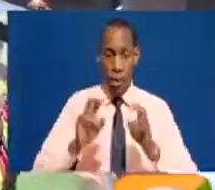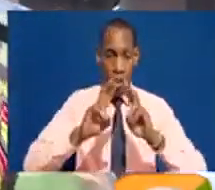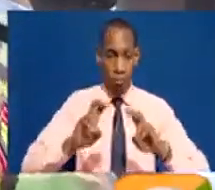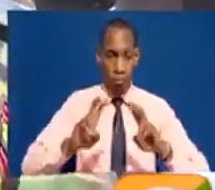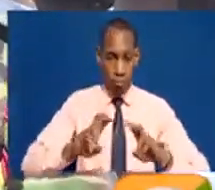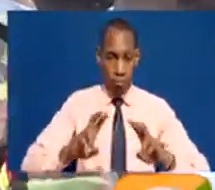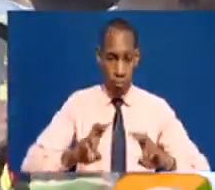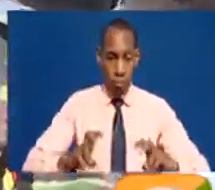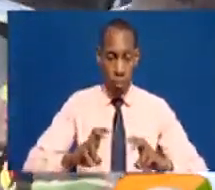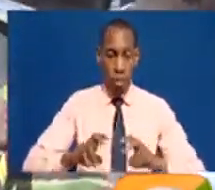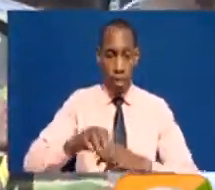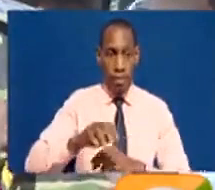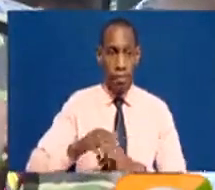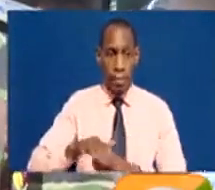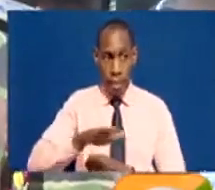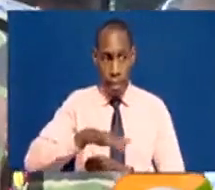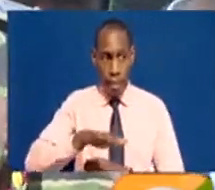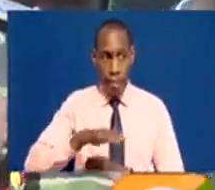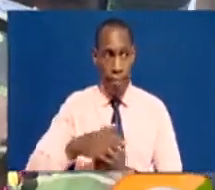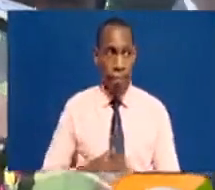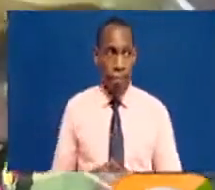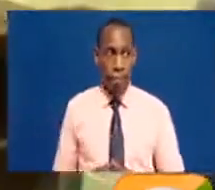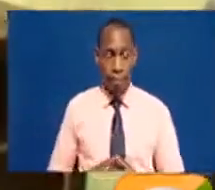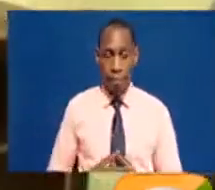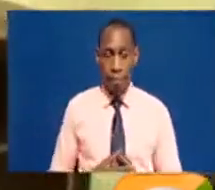They are investigating that scene.